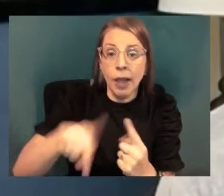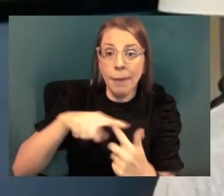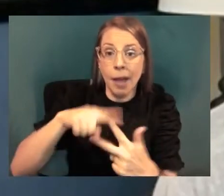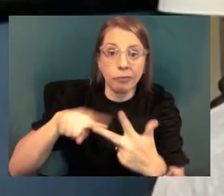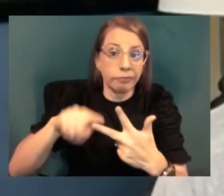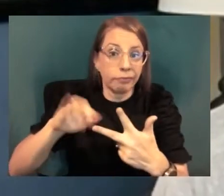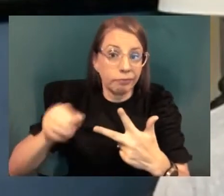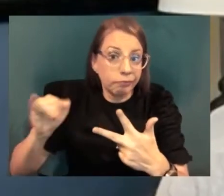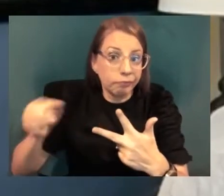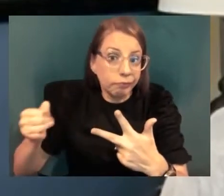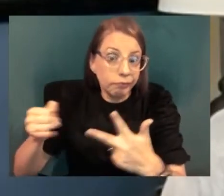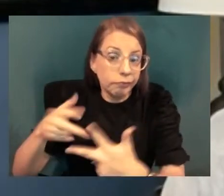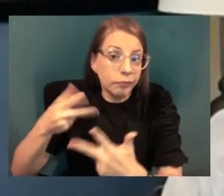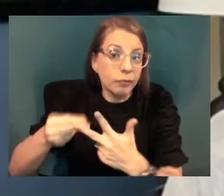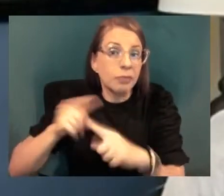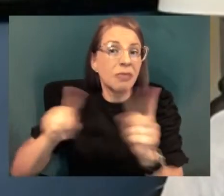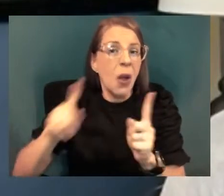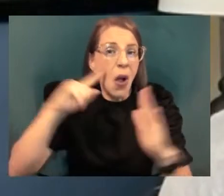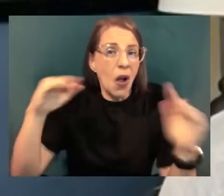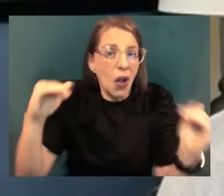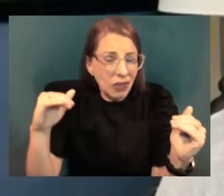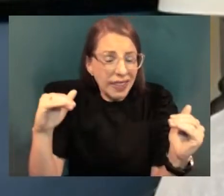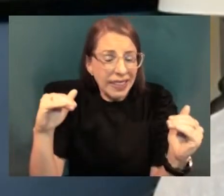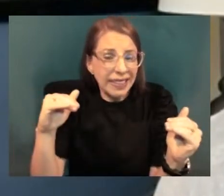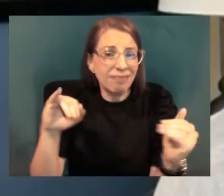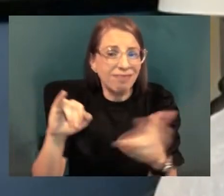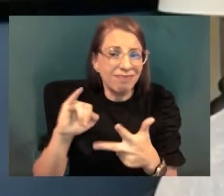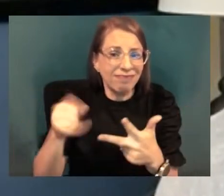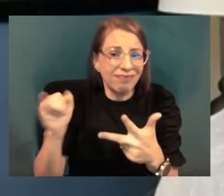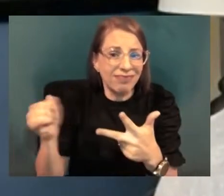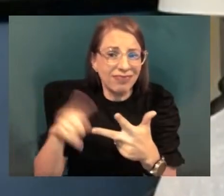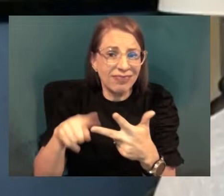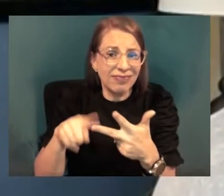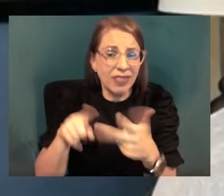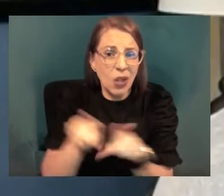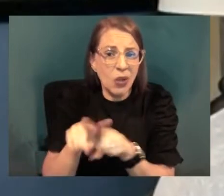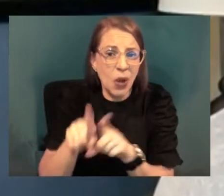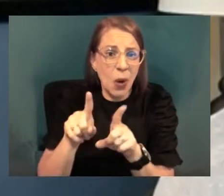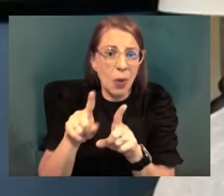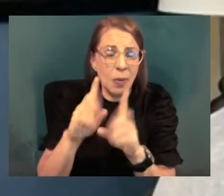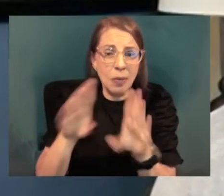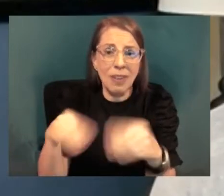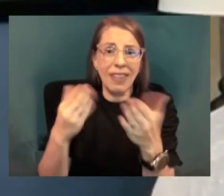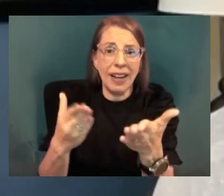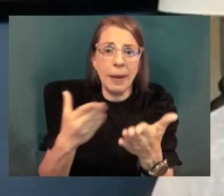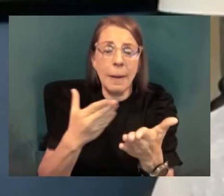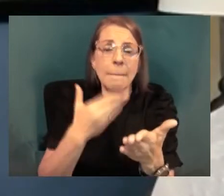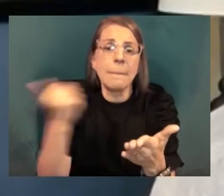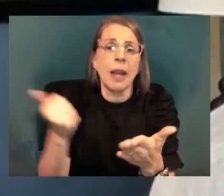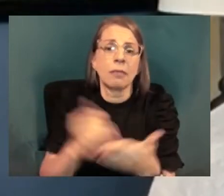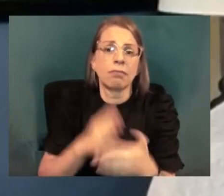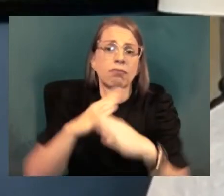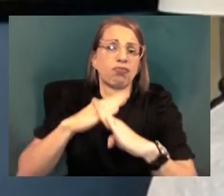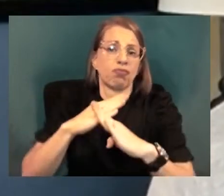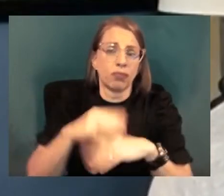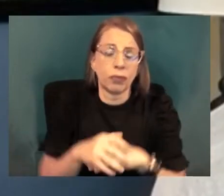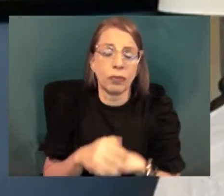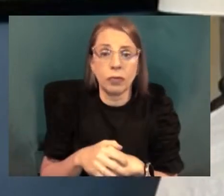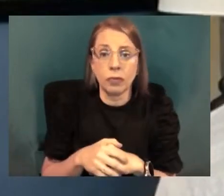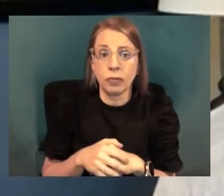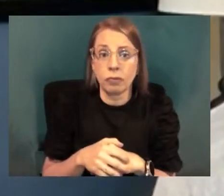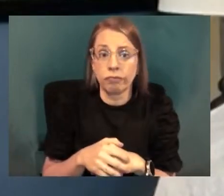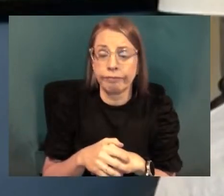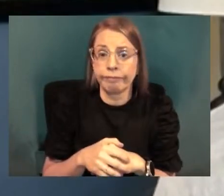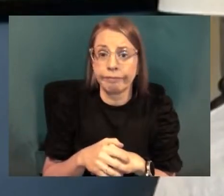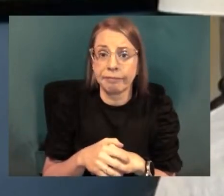vaccine, but hopefully that is an indication that Johnson & Johnson's also providing better protection. The guidance is